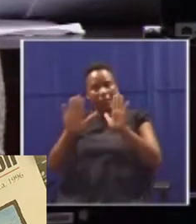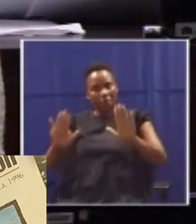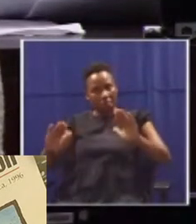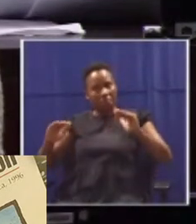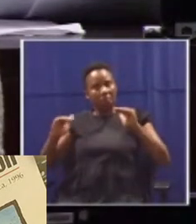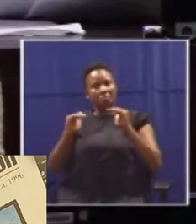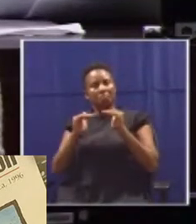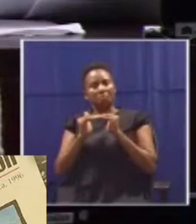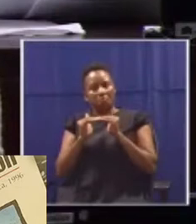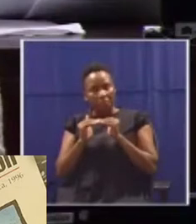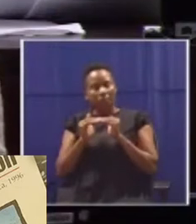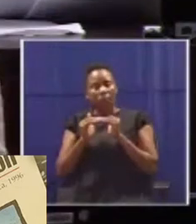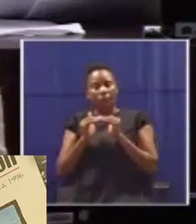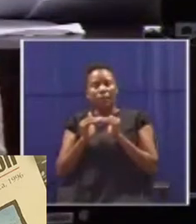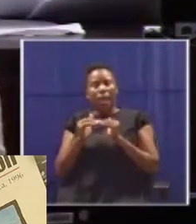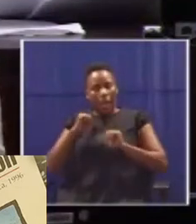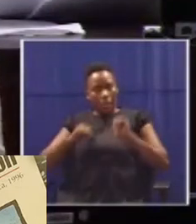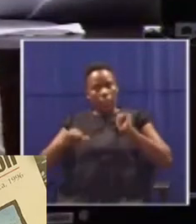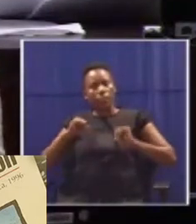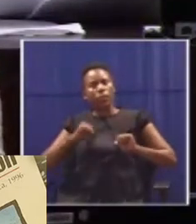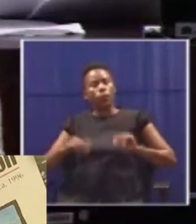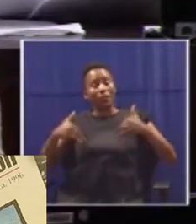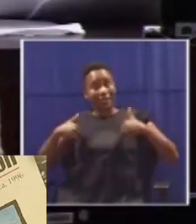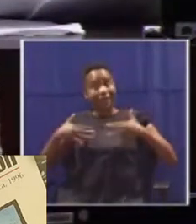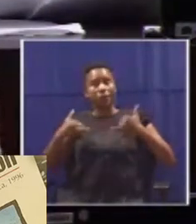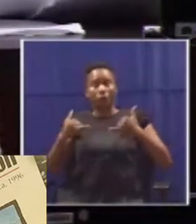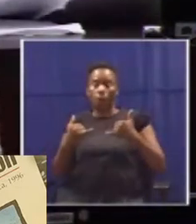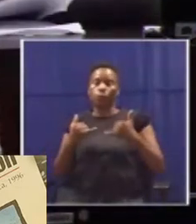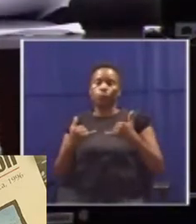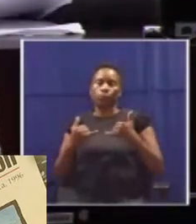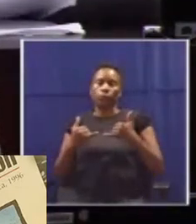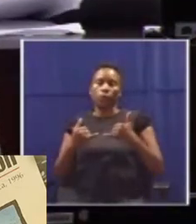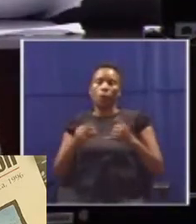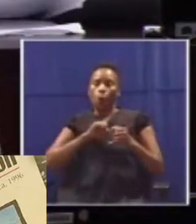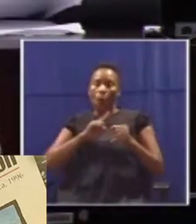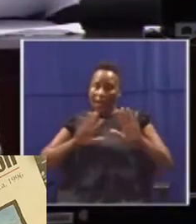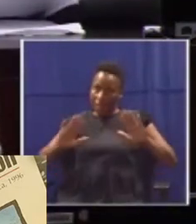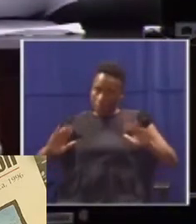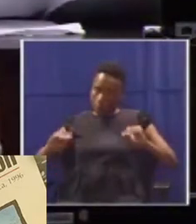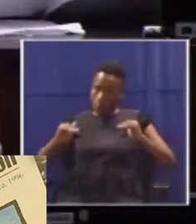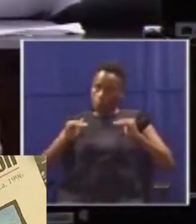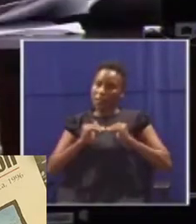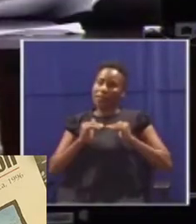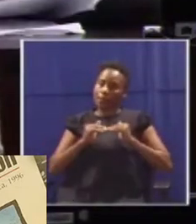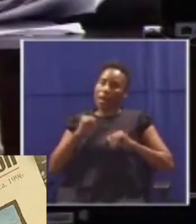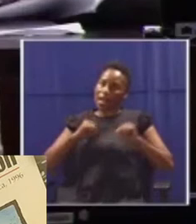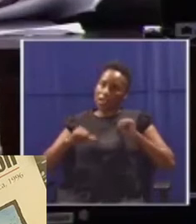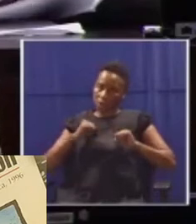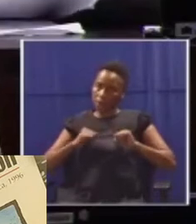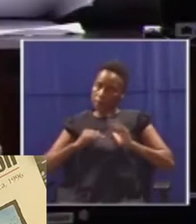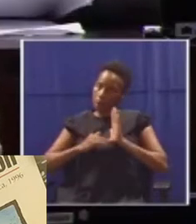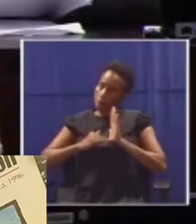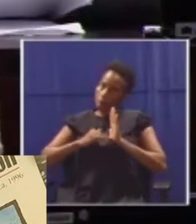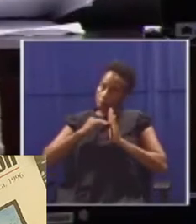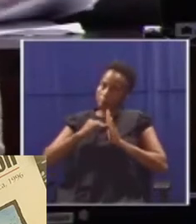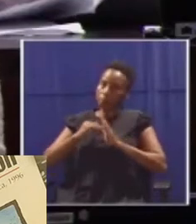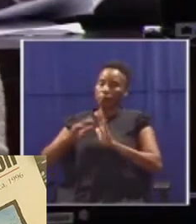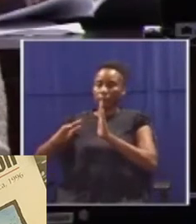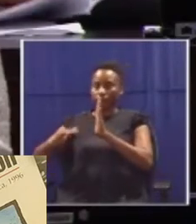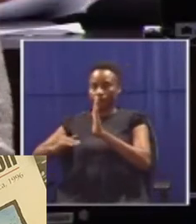action to start out with, because equitable action will give rise to